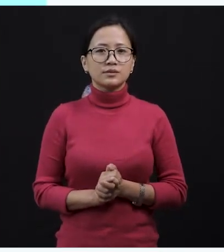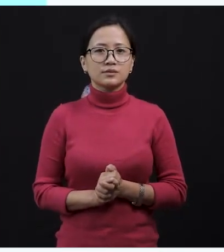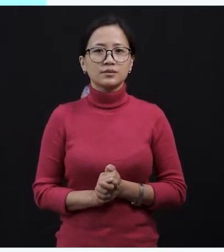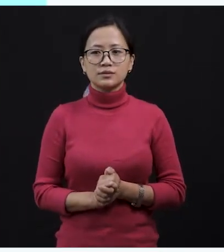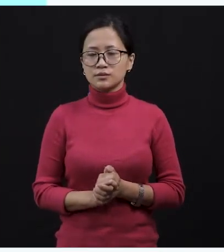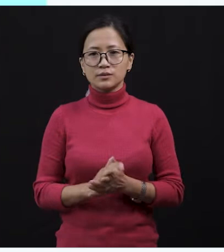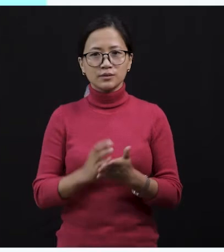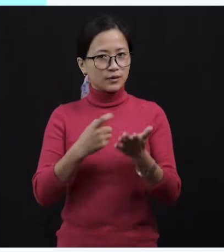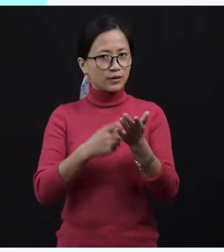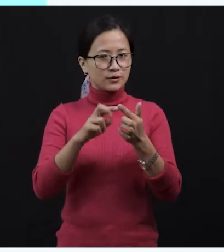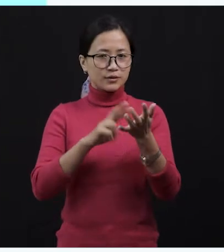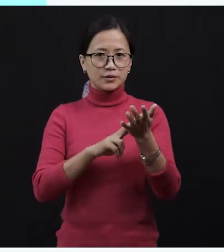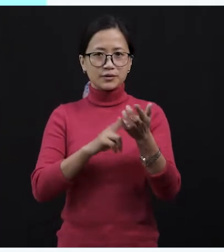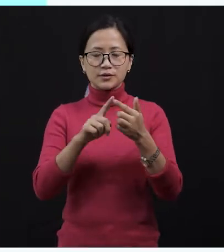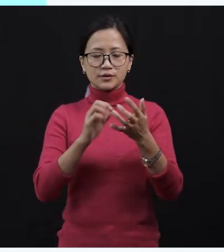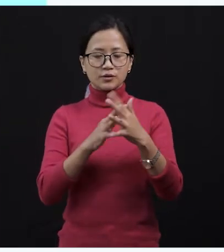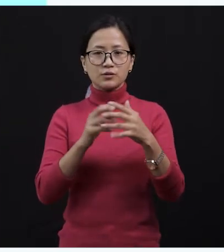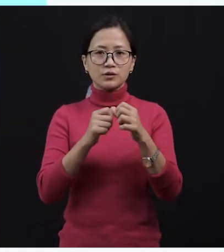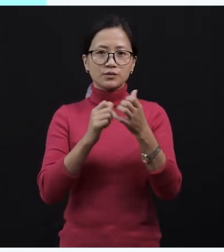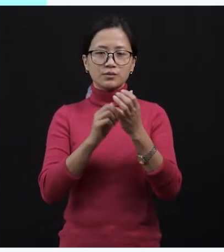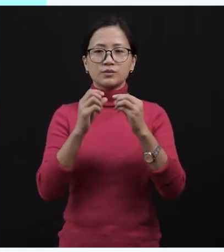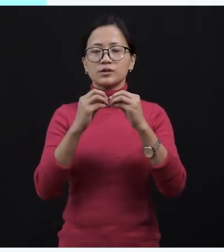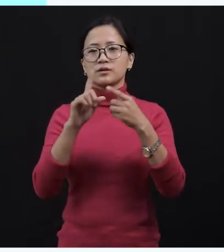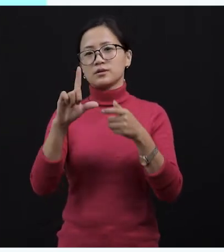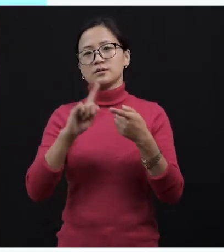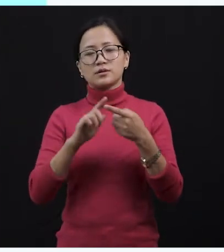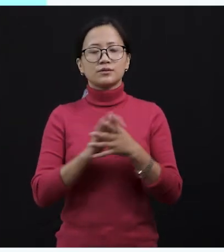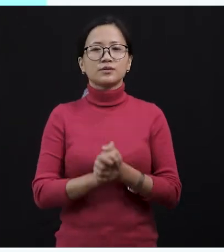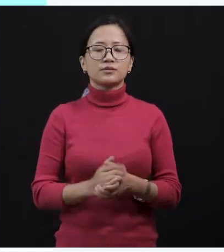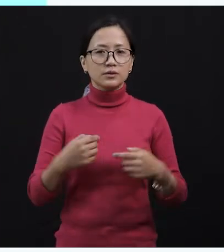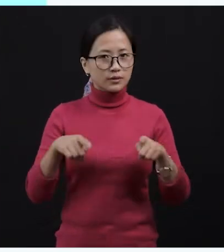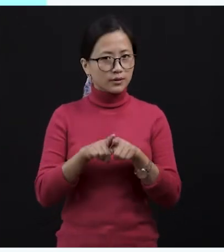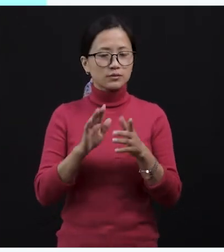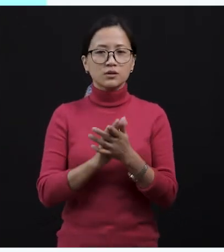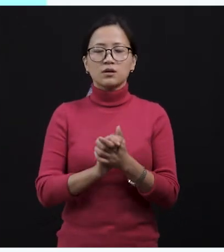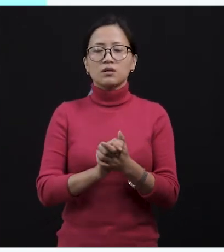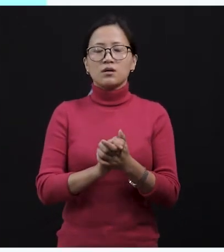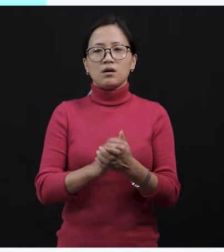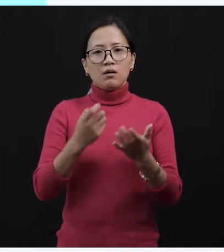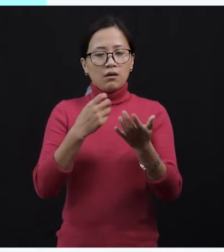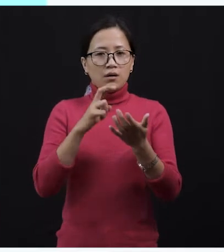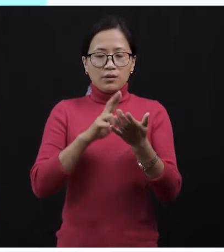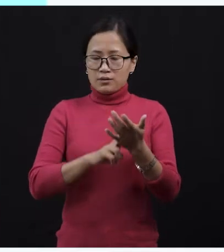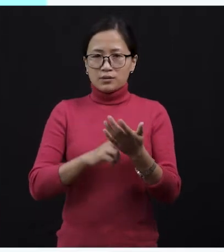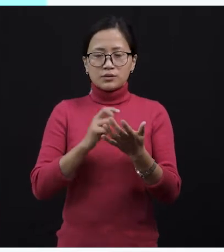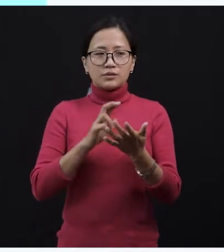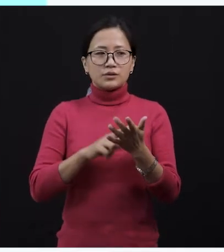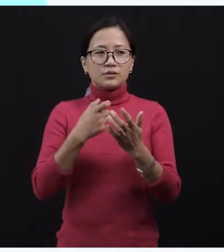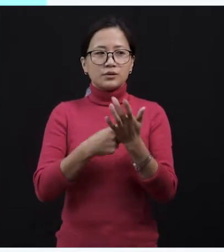is renewable and non-renewable resources. Now, when we say